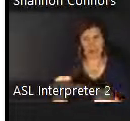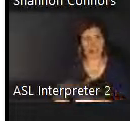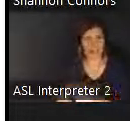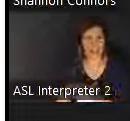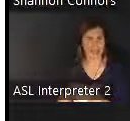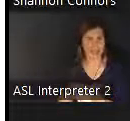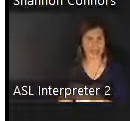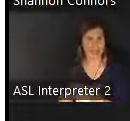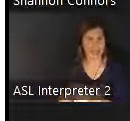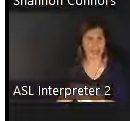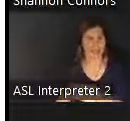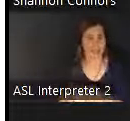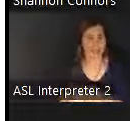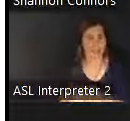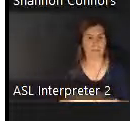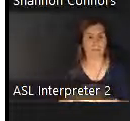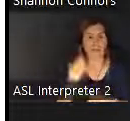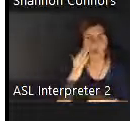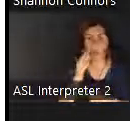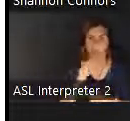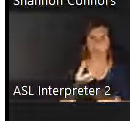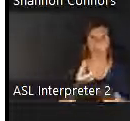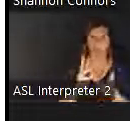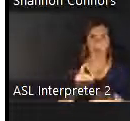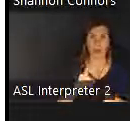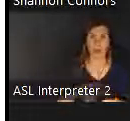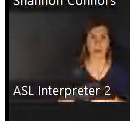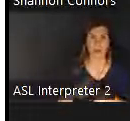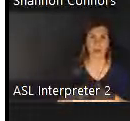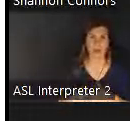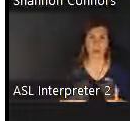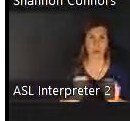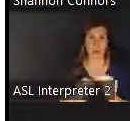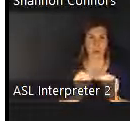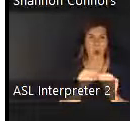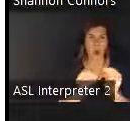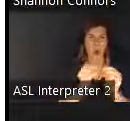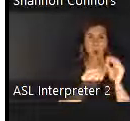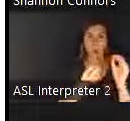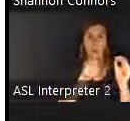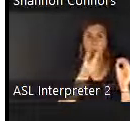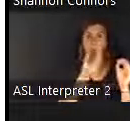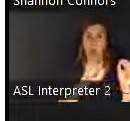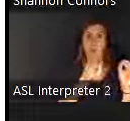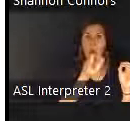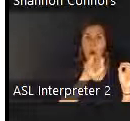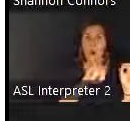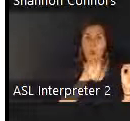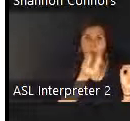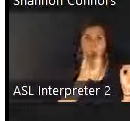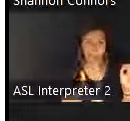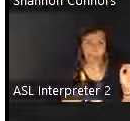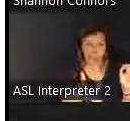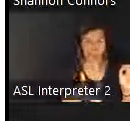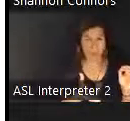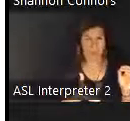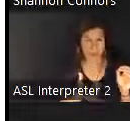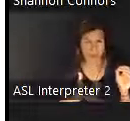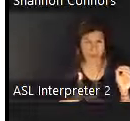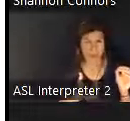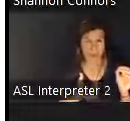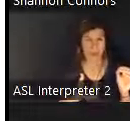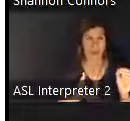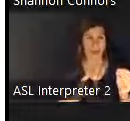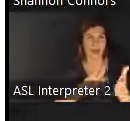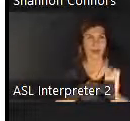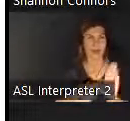The warming winters in this area have changed the timing and